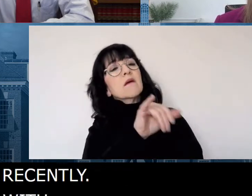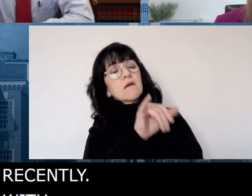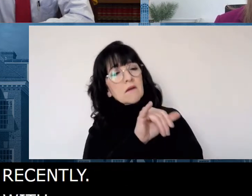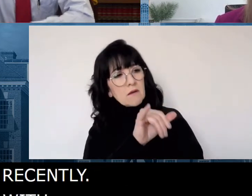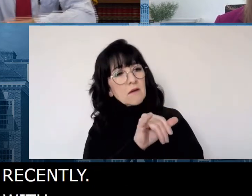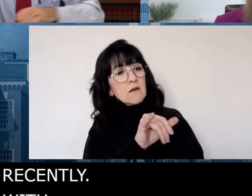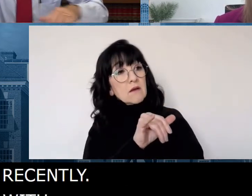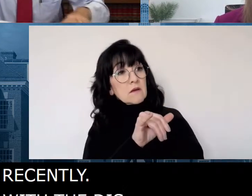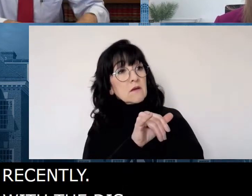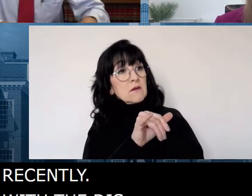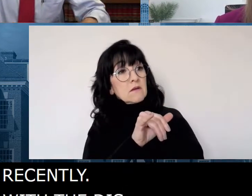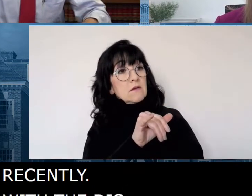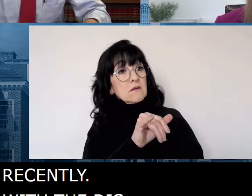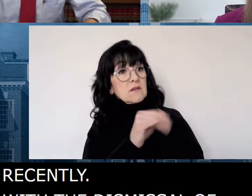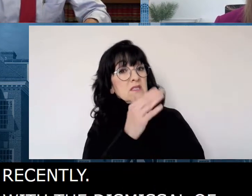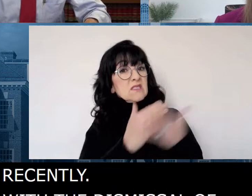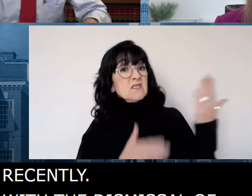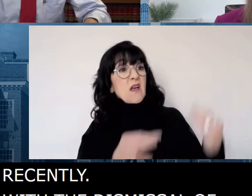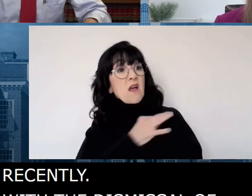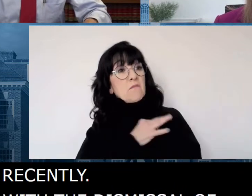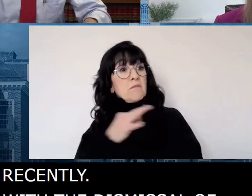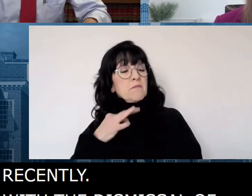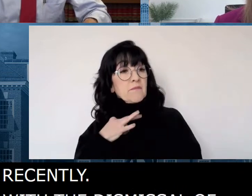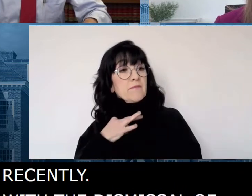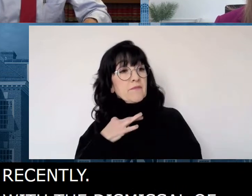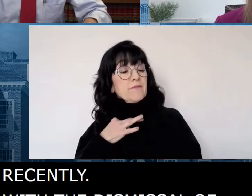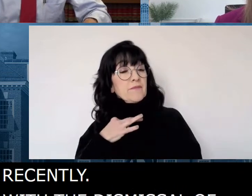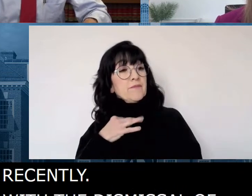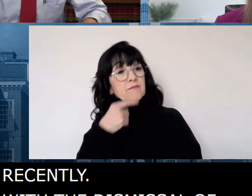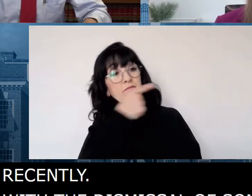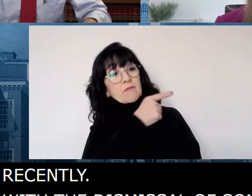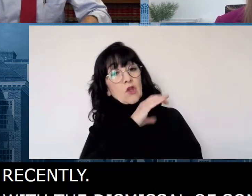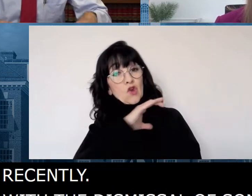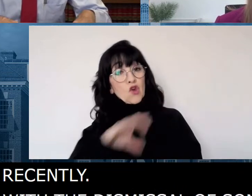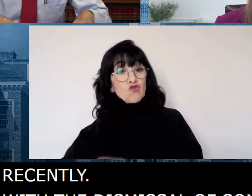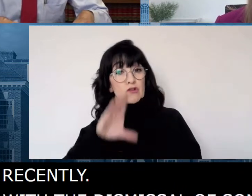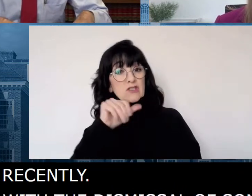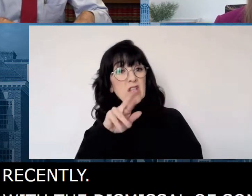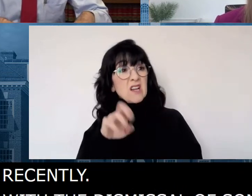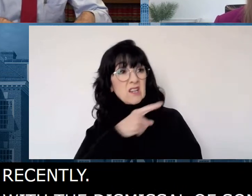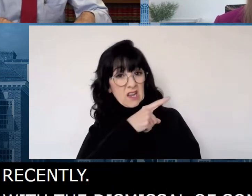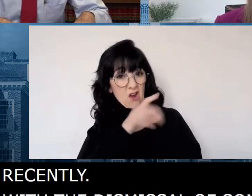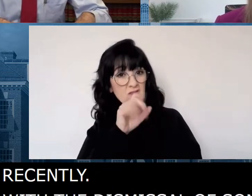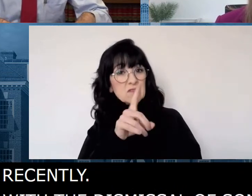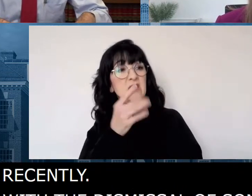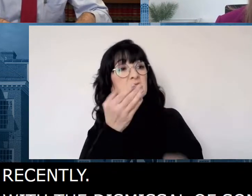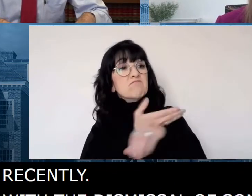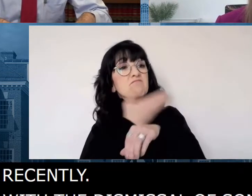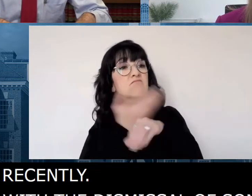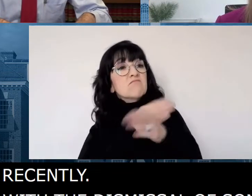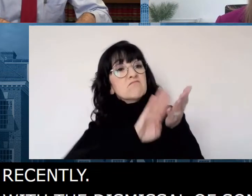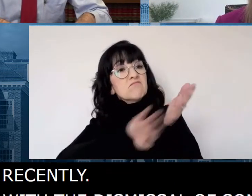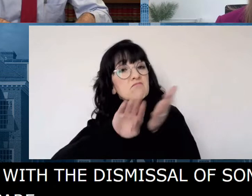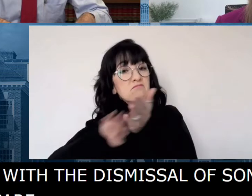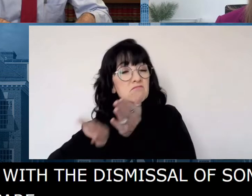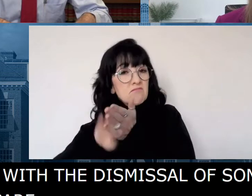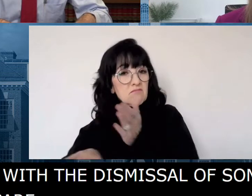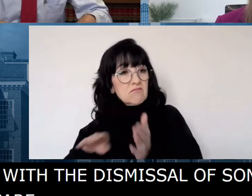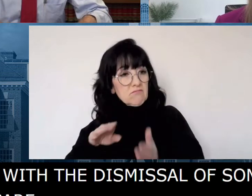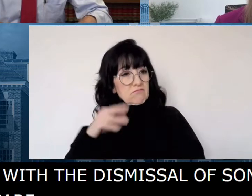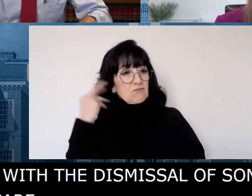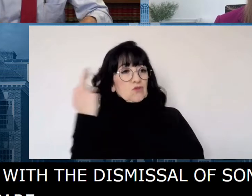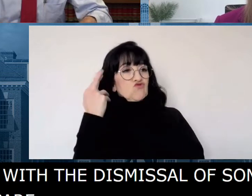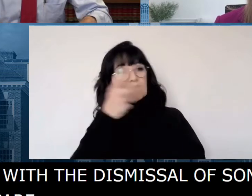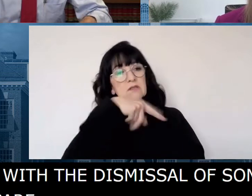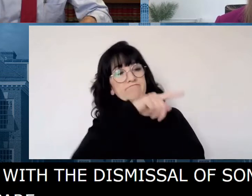some faculty from Christiana Care, is it something you would retroactively look at to